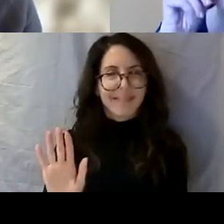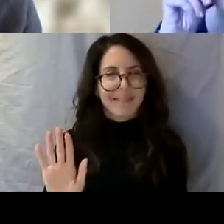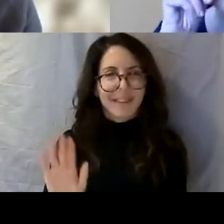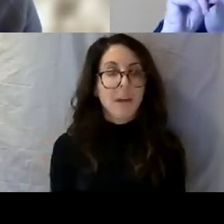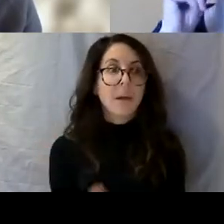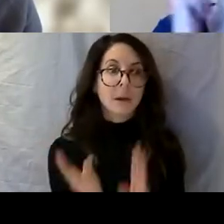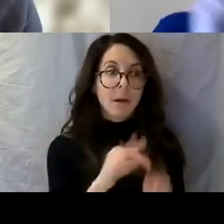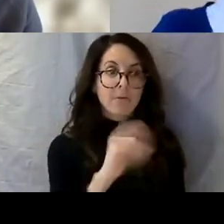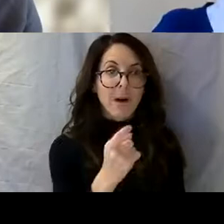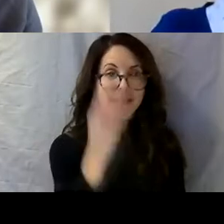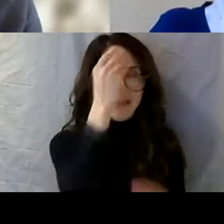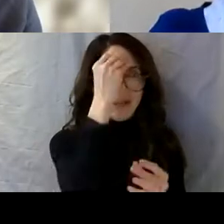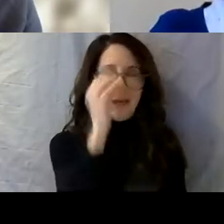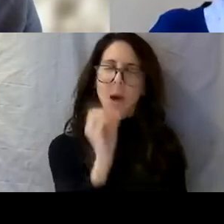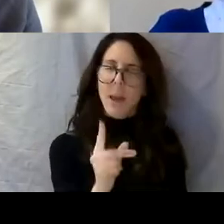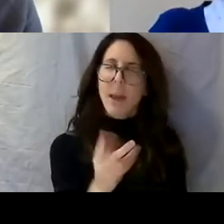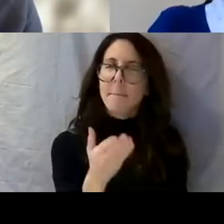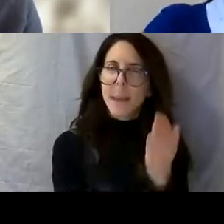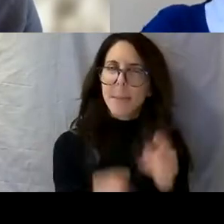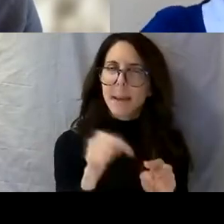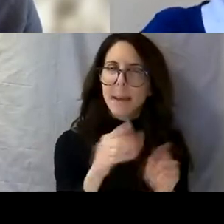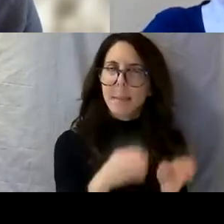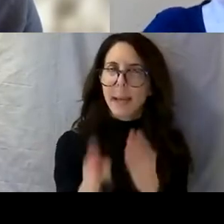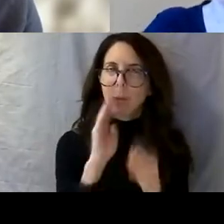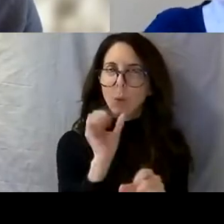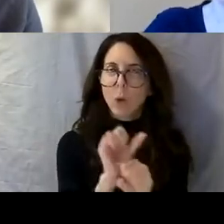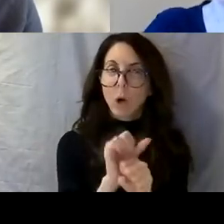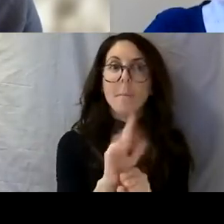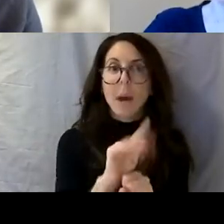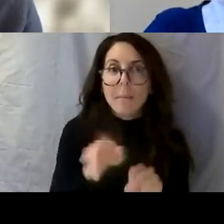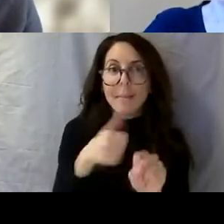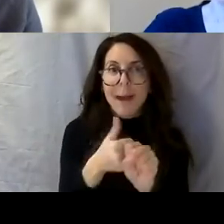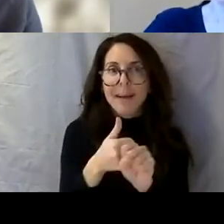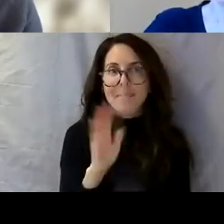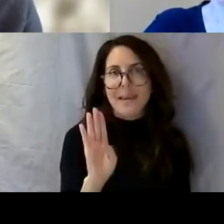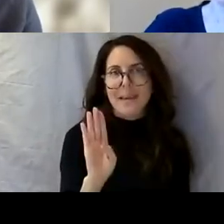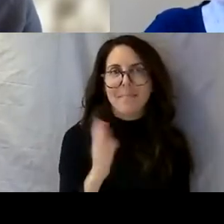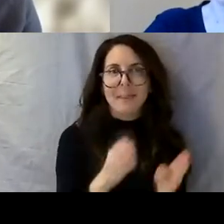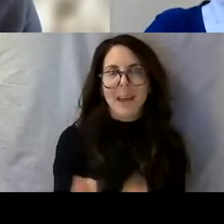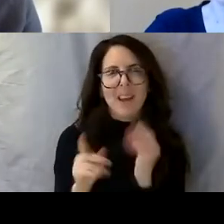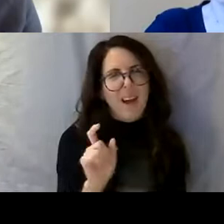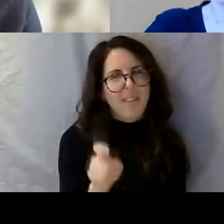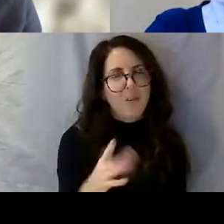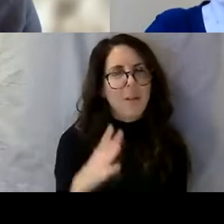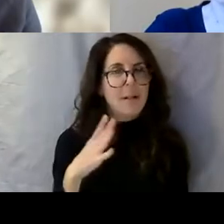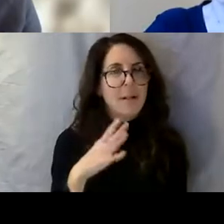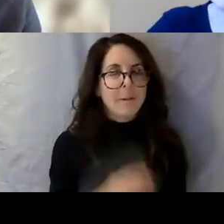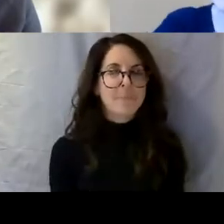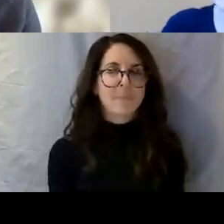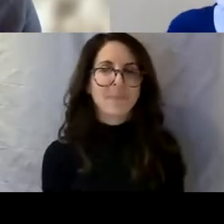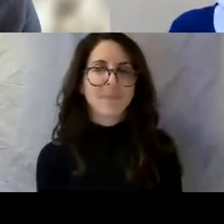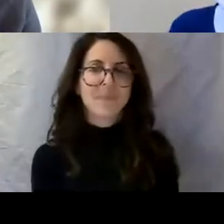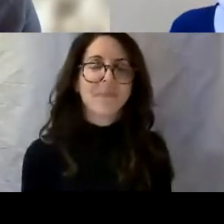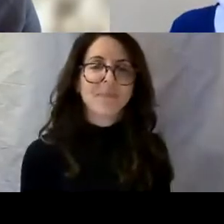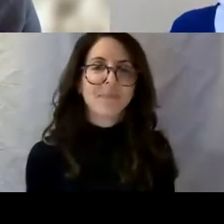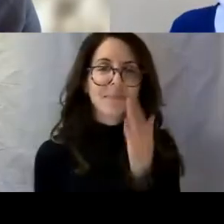style thinking, this plan might work, but we should be ready with plan B. And we have to think about that. I think this kind of thinking